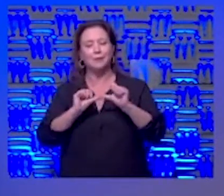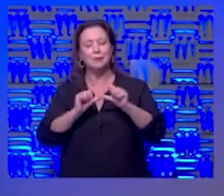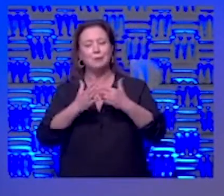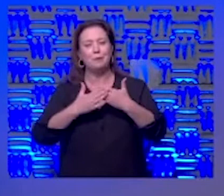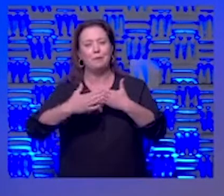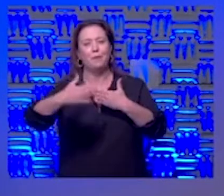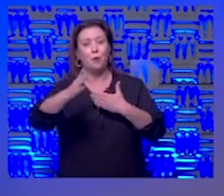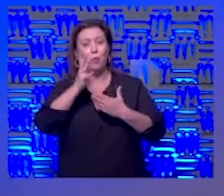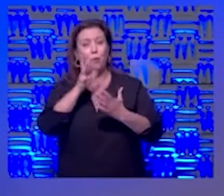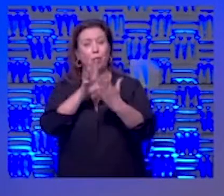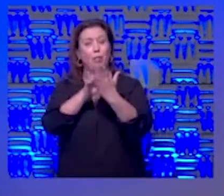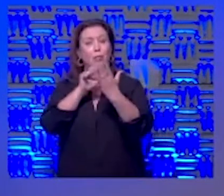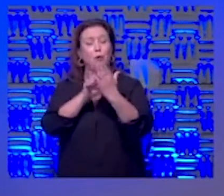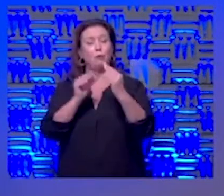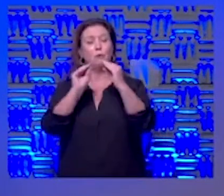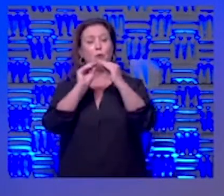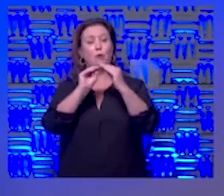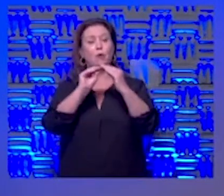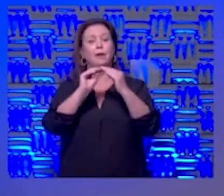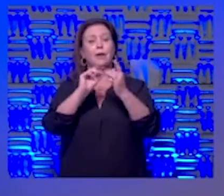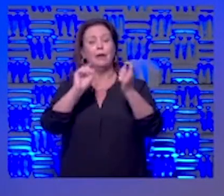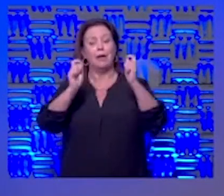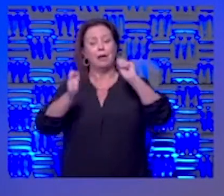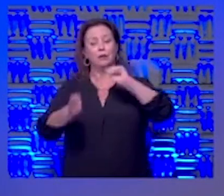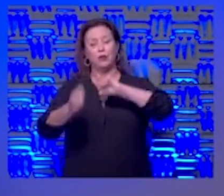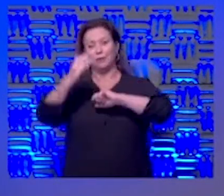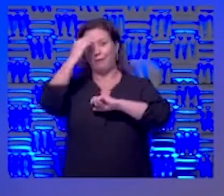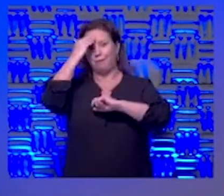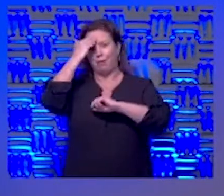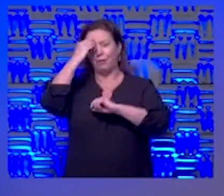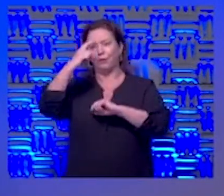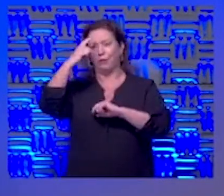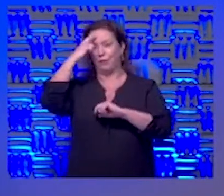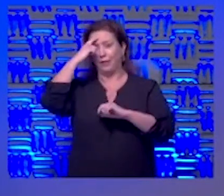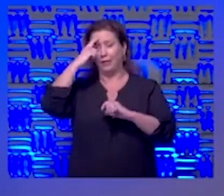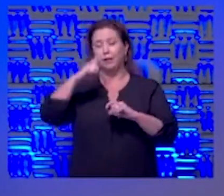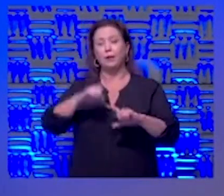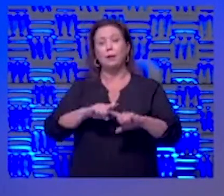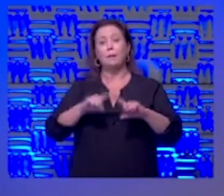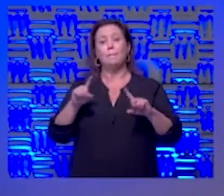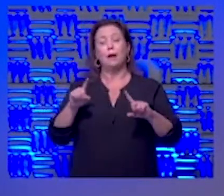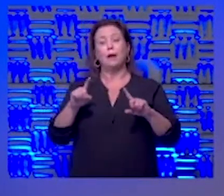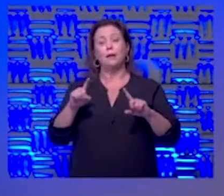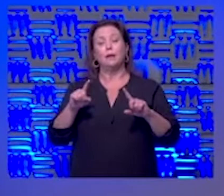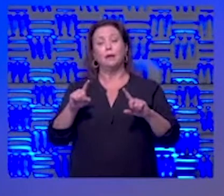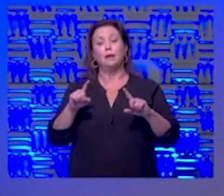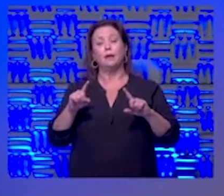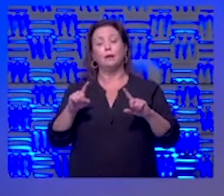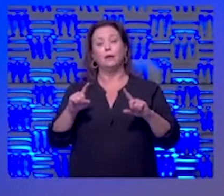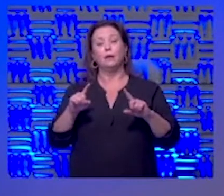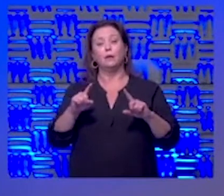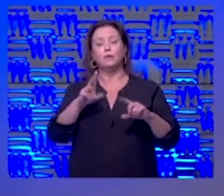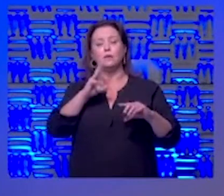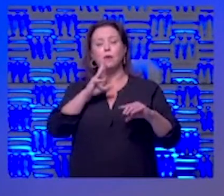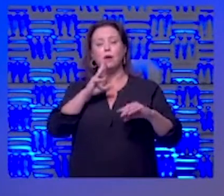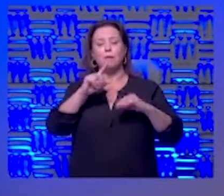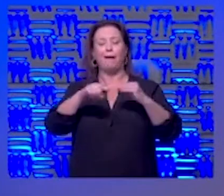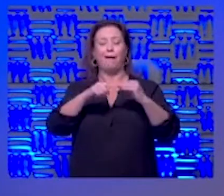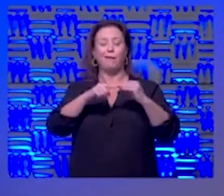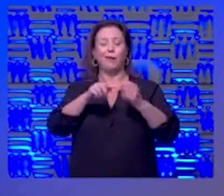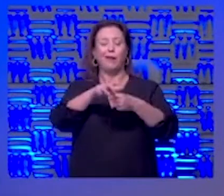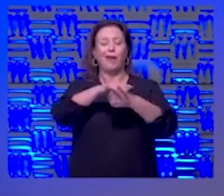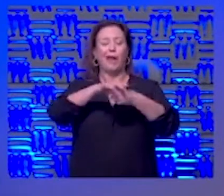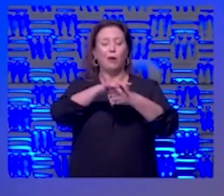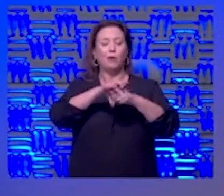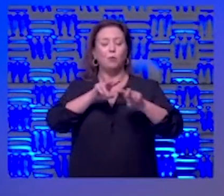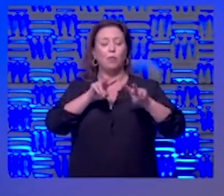will adjust our knowledge base and our thinking. But from when they looked at areas and wards where COVID